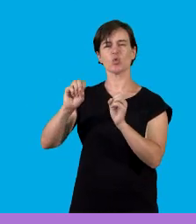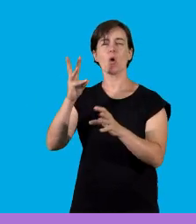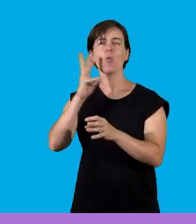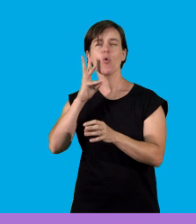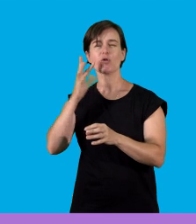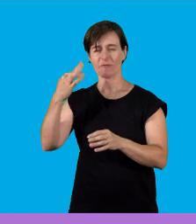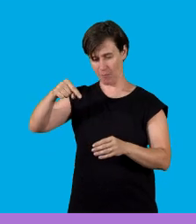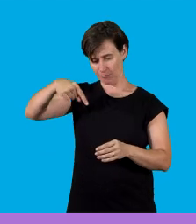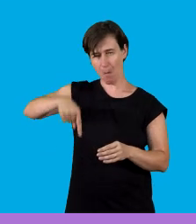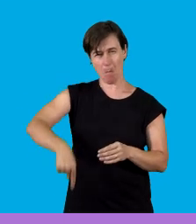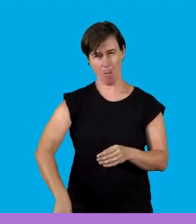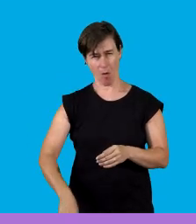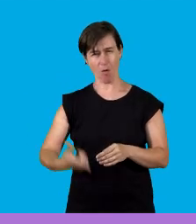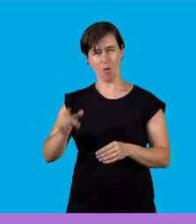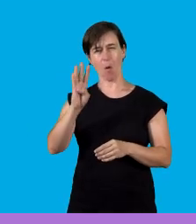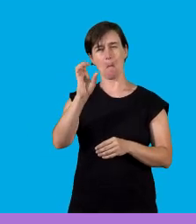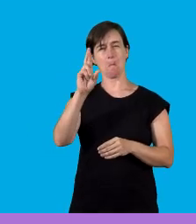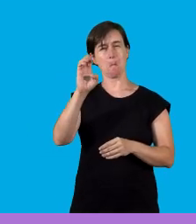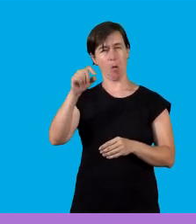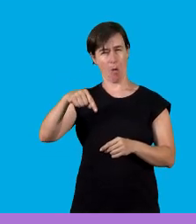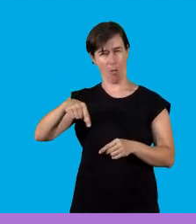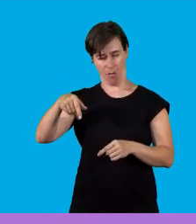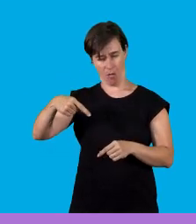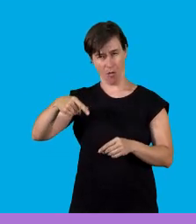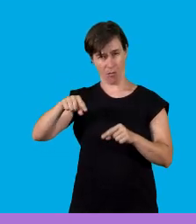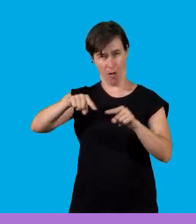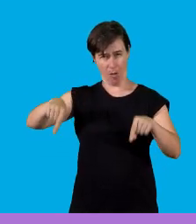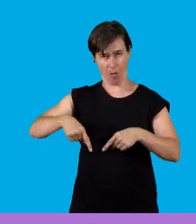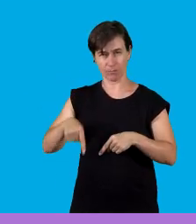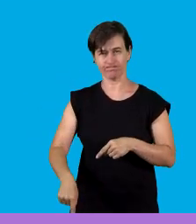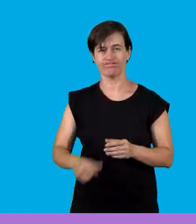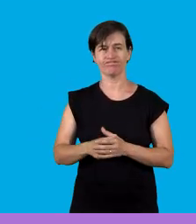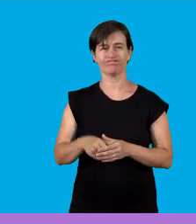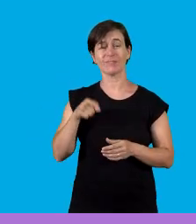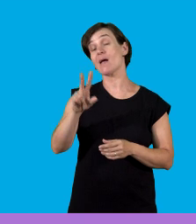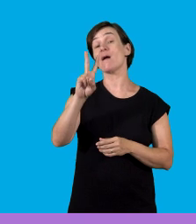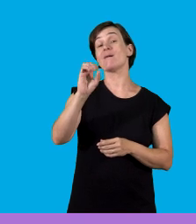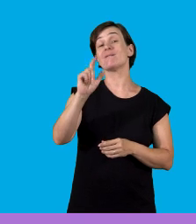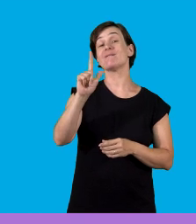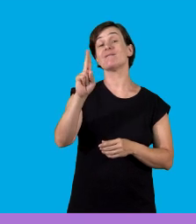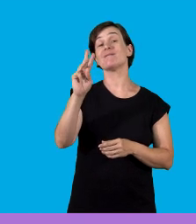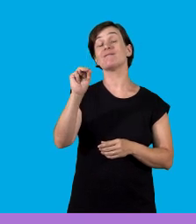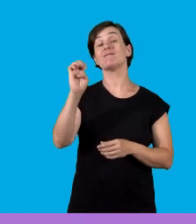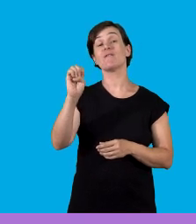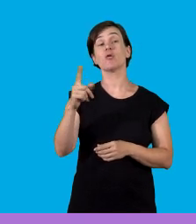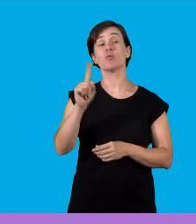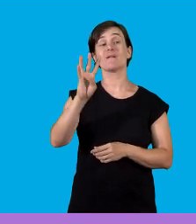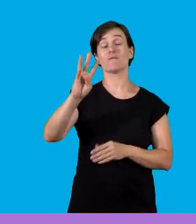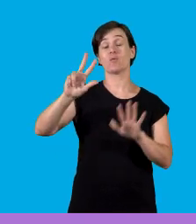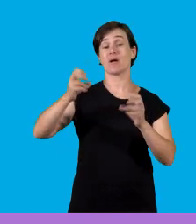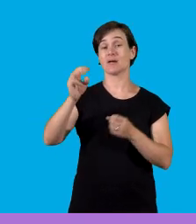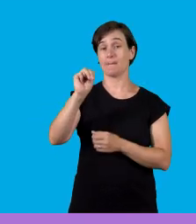a borehole, right, has a volume of 430 cubic meters. It is filled by a pump that is pumping